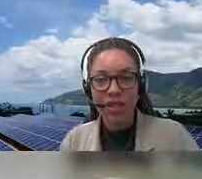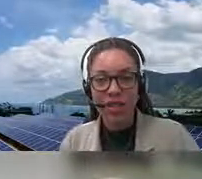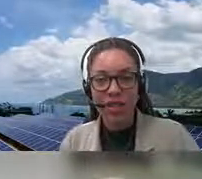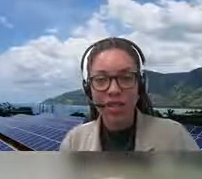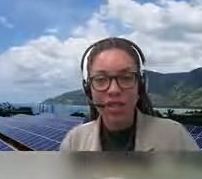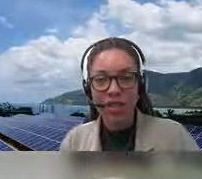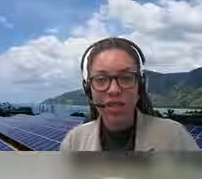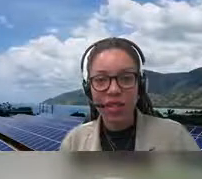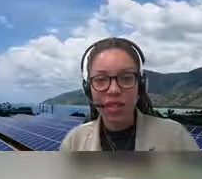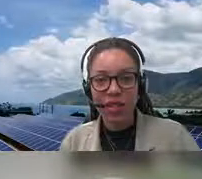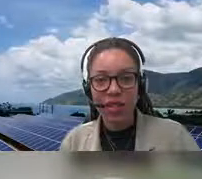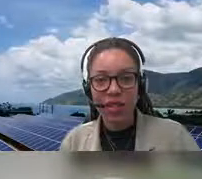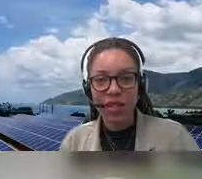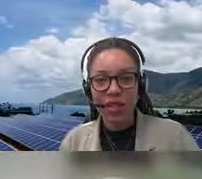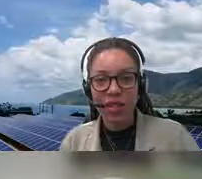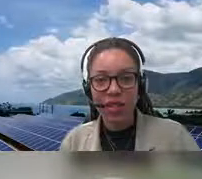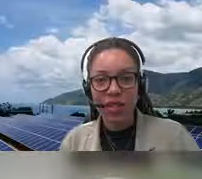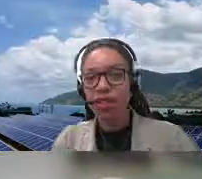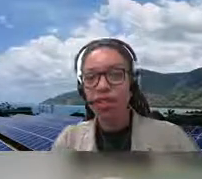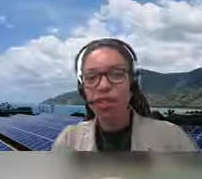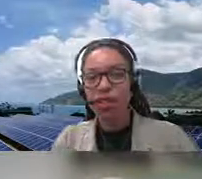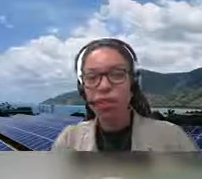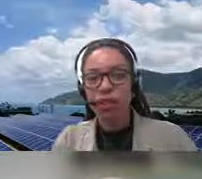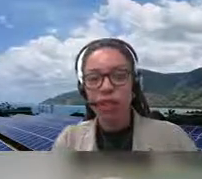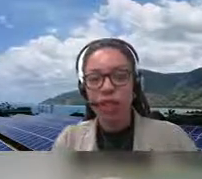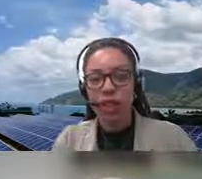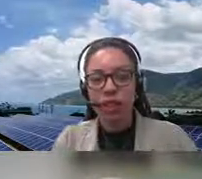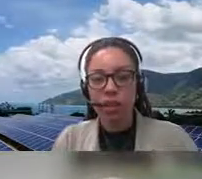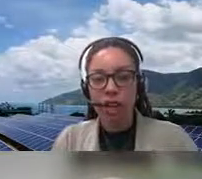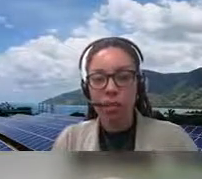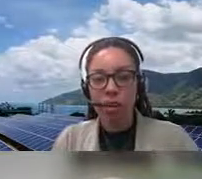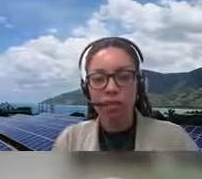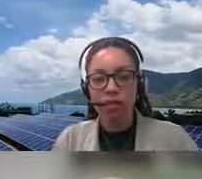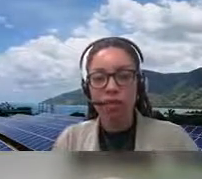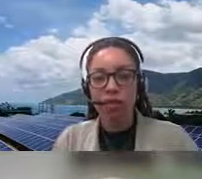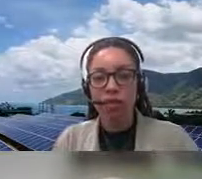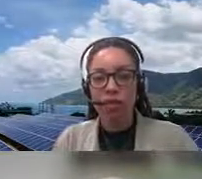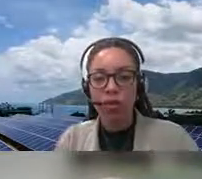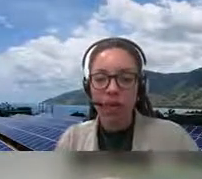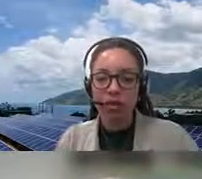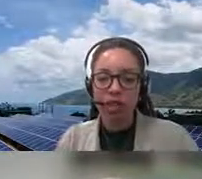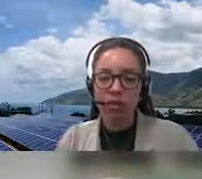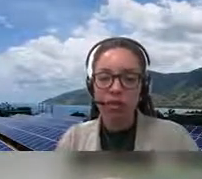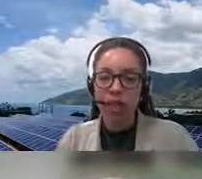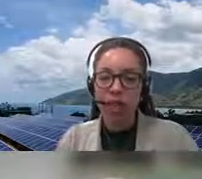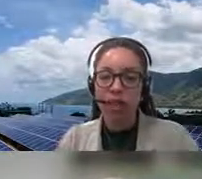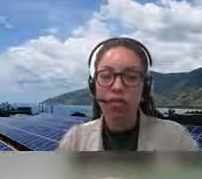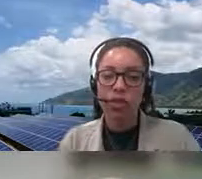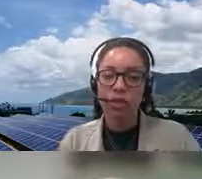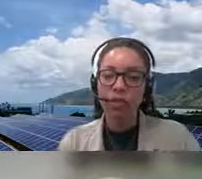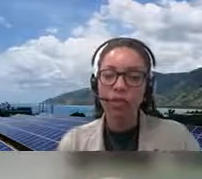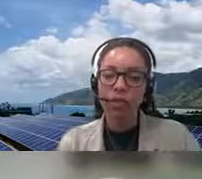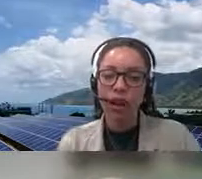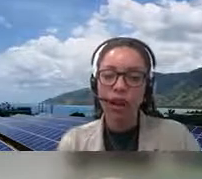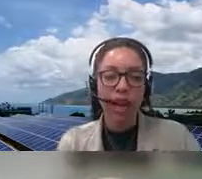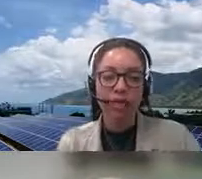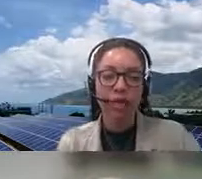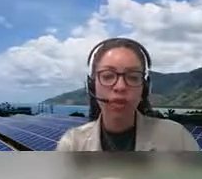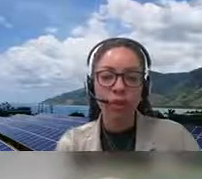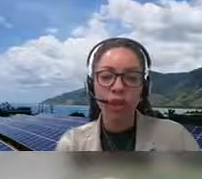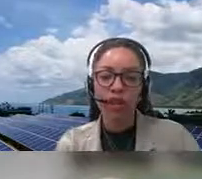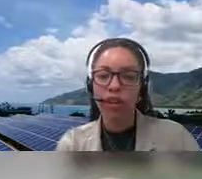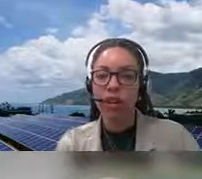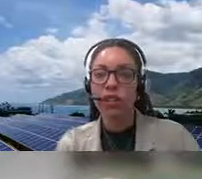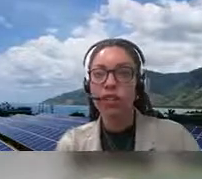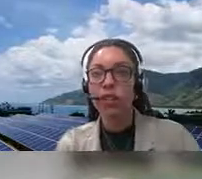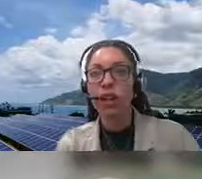you know, have to keep up. There's a real motivation here on our behalf for mutual benefit and making sure that we're advocating